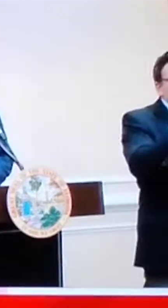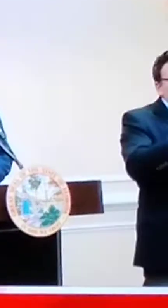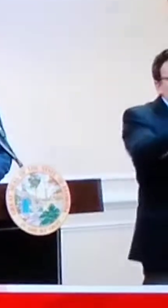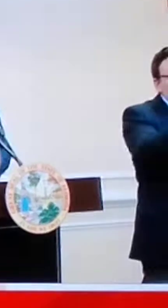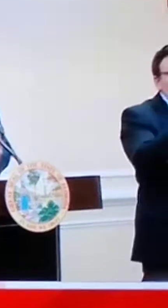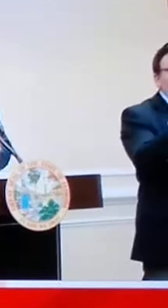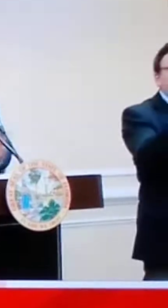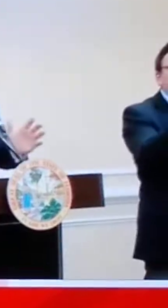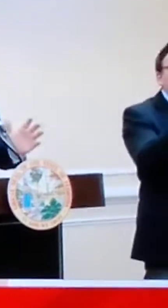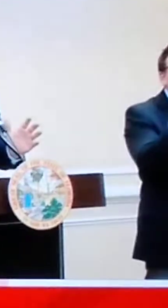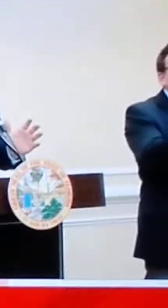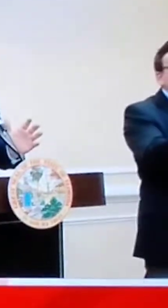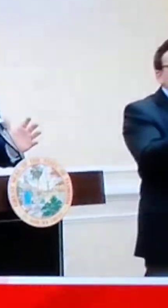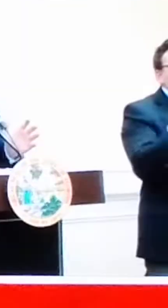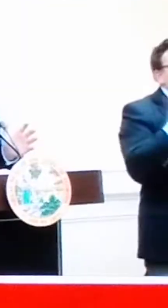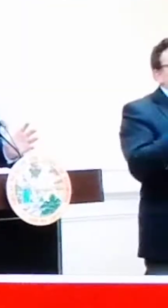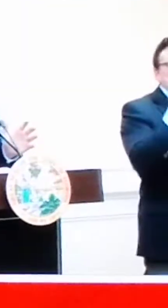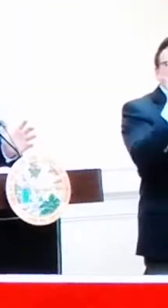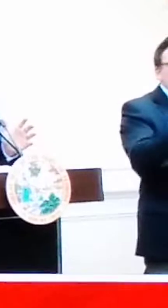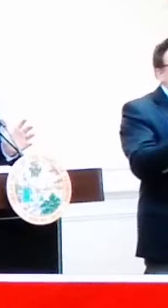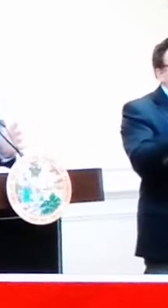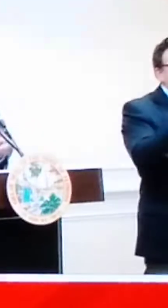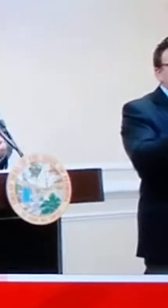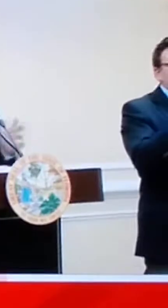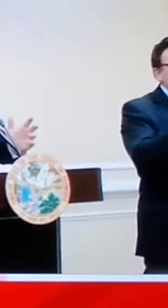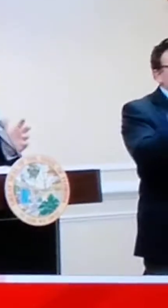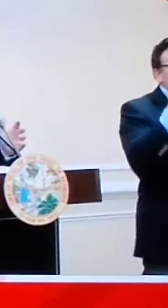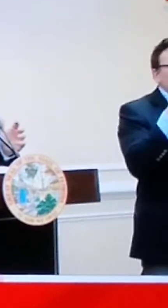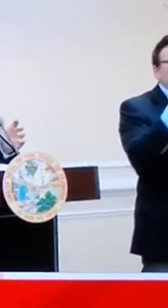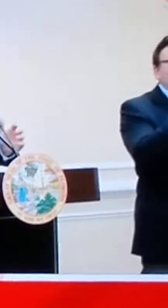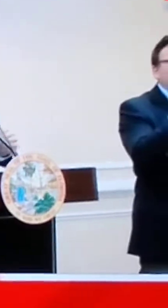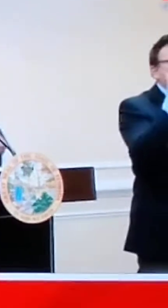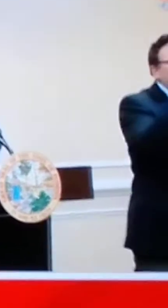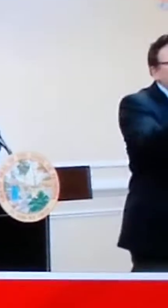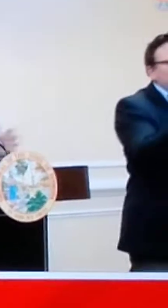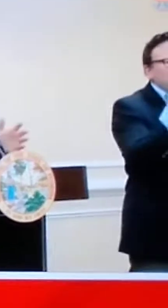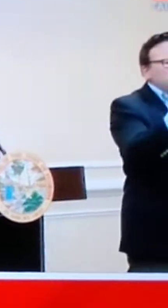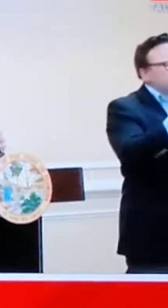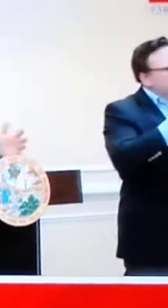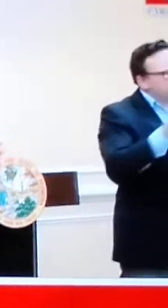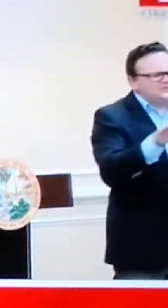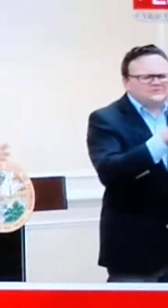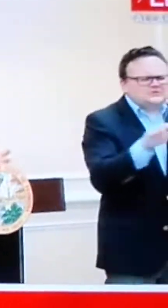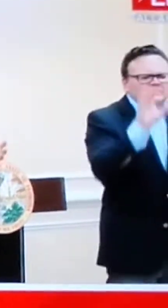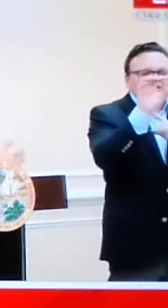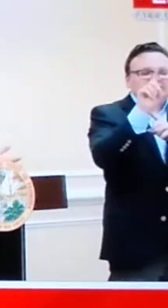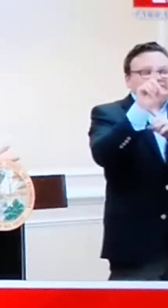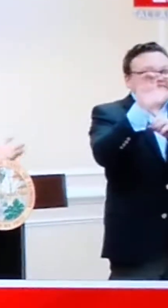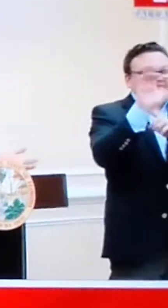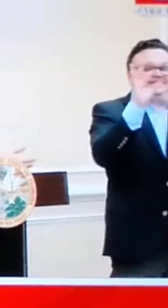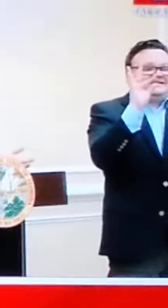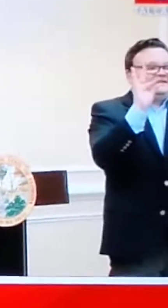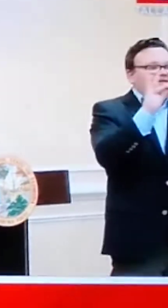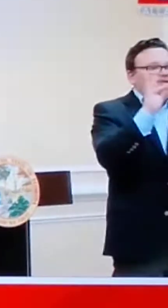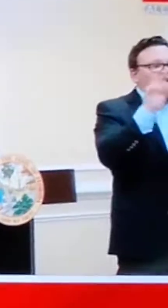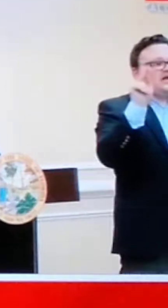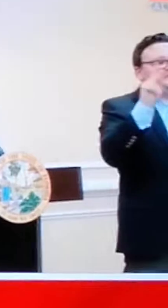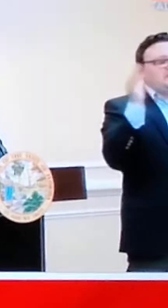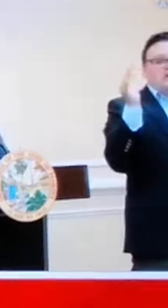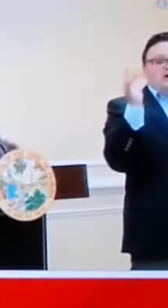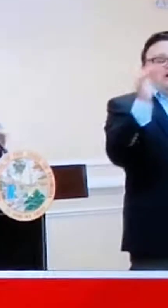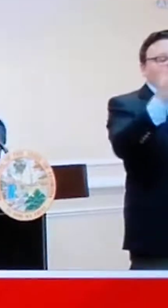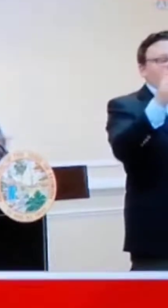that's not something we want. If you look at that CDC guidance, I think the number one thing is, like, we don't want large crowds of people congregating